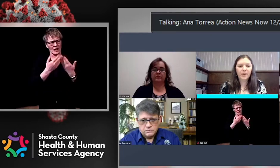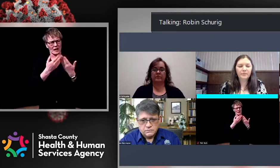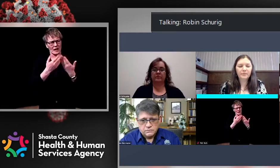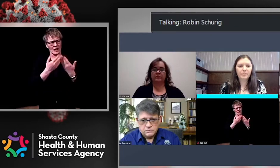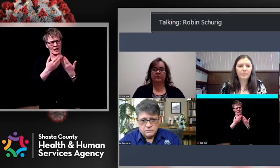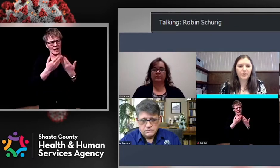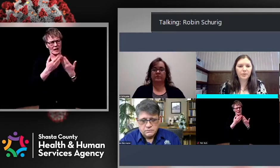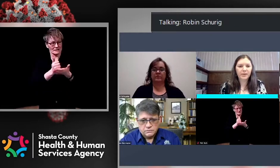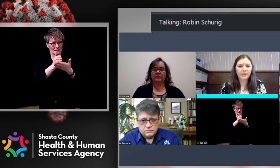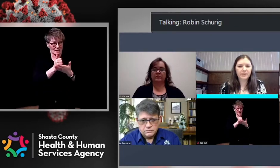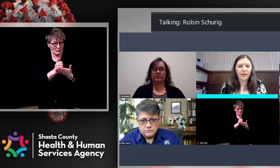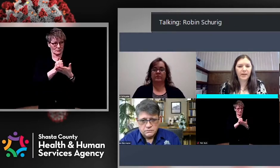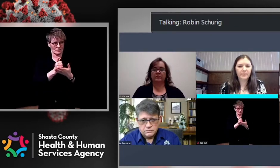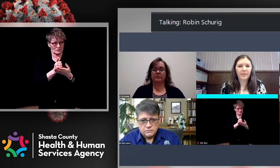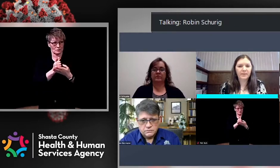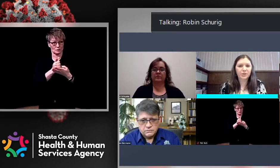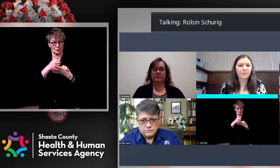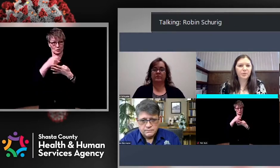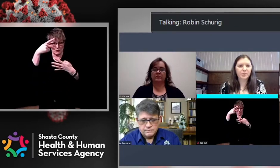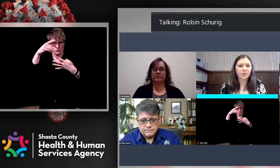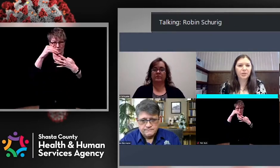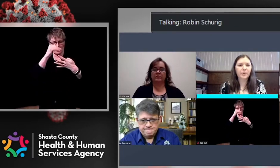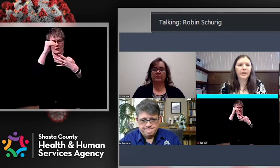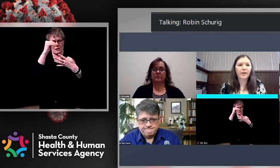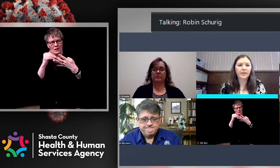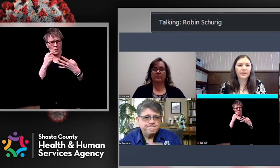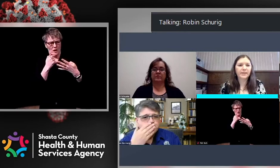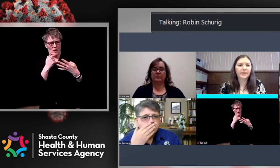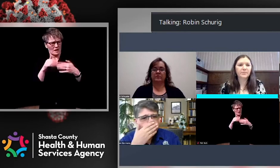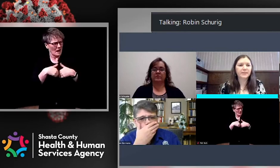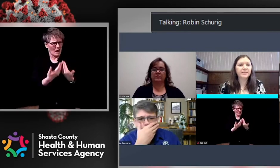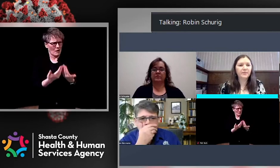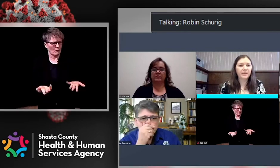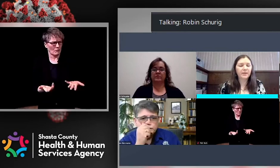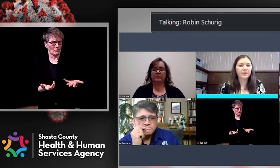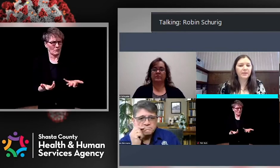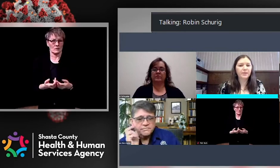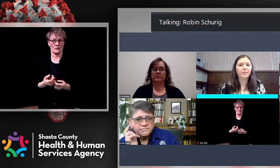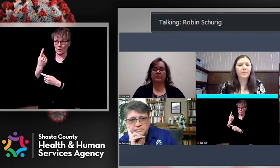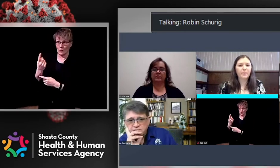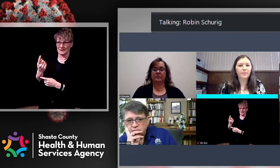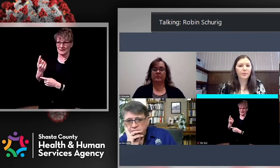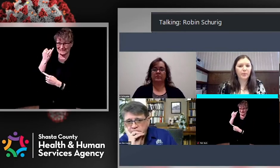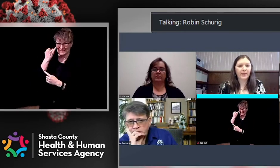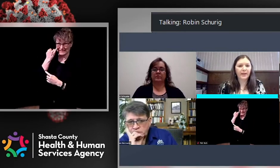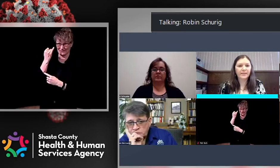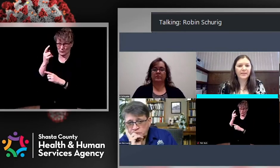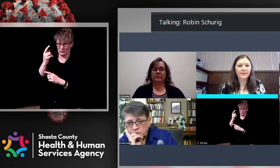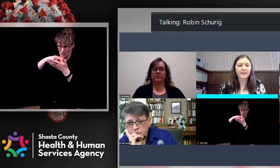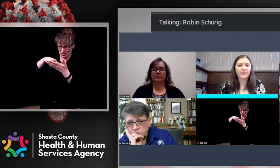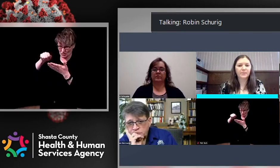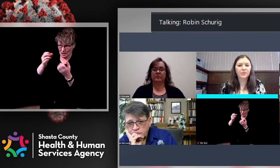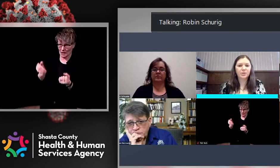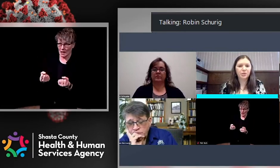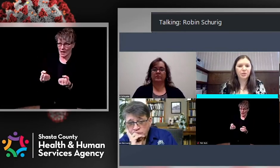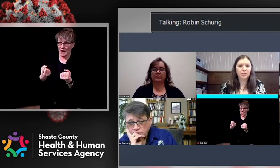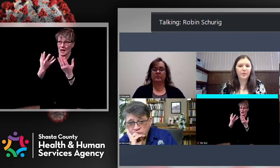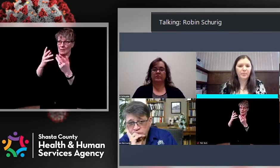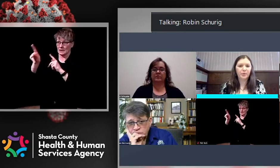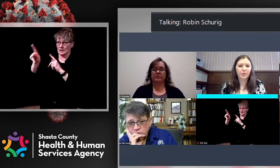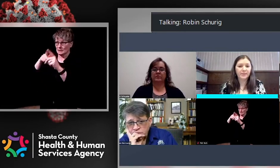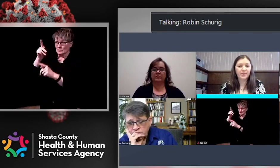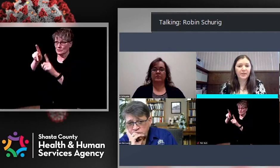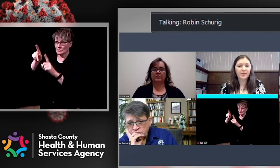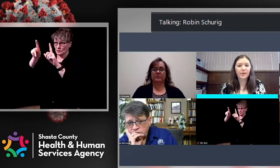Yeah, so one of the two metrics that determines which tier we're in is our test positivity. And so the more people who are getting tested, as opposed to